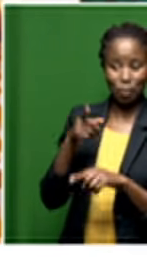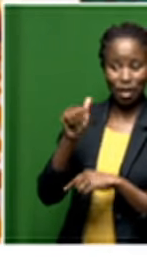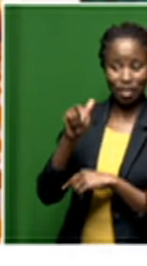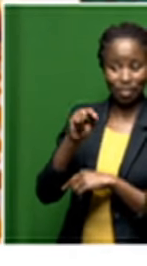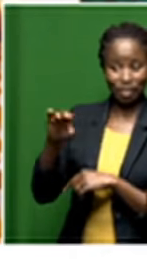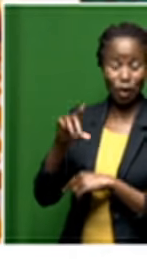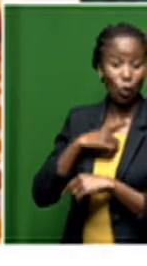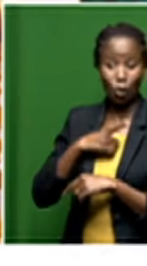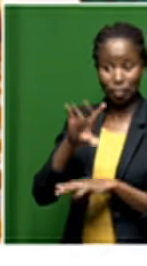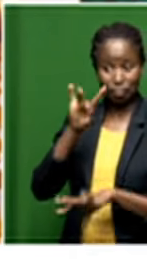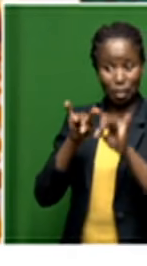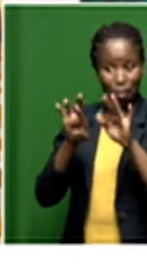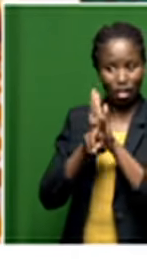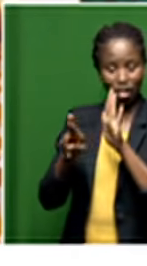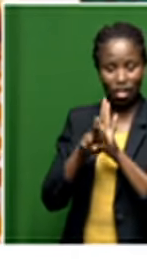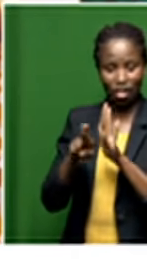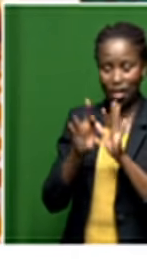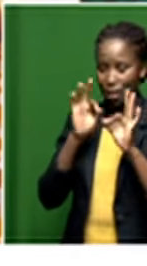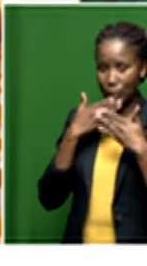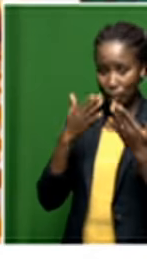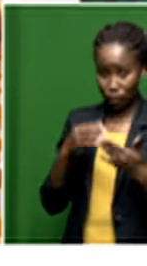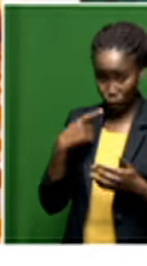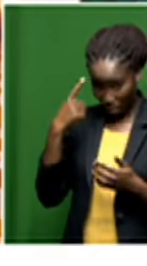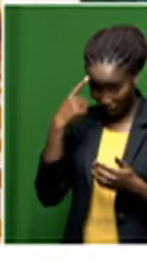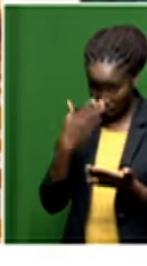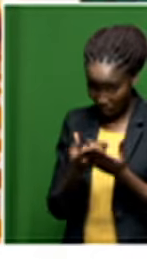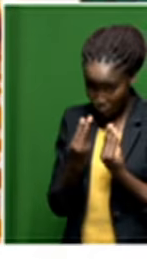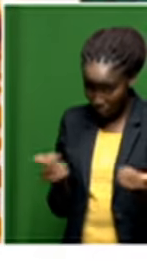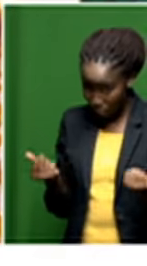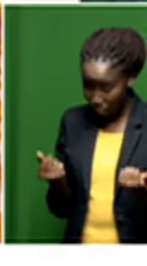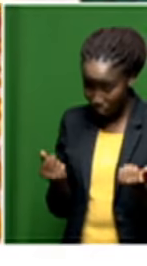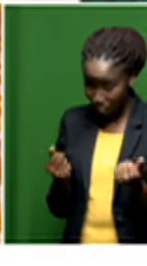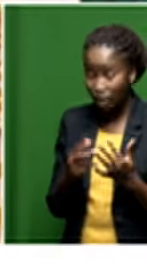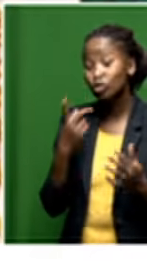for the candidate list, has it? So are you confident you're going to get this sorted out now by tomorrow?